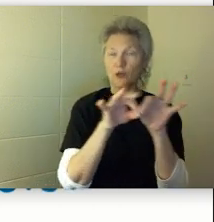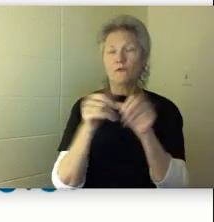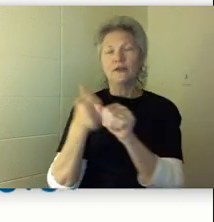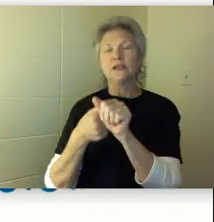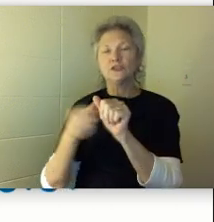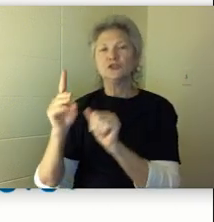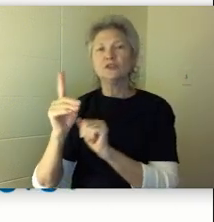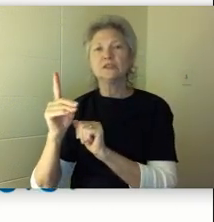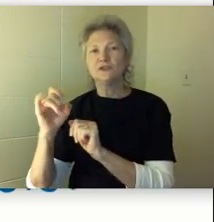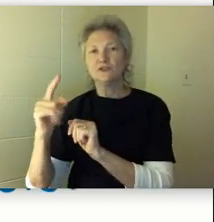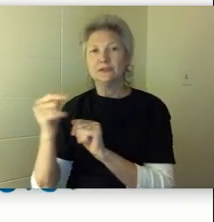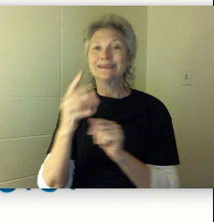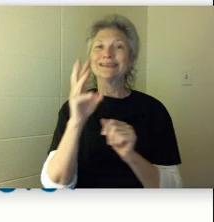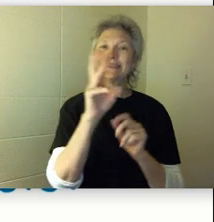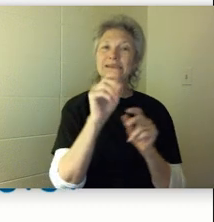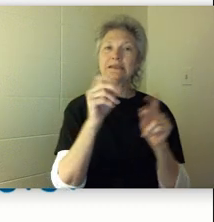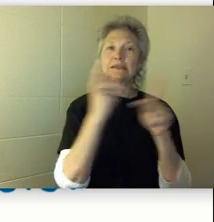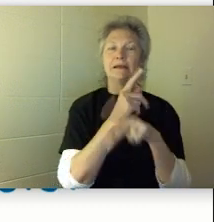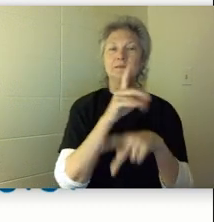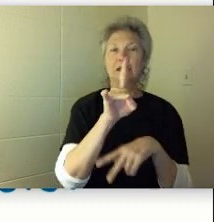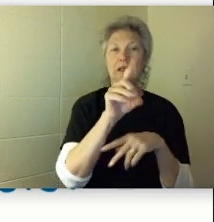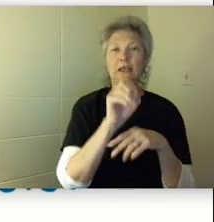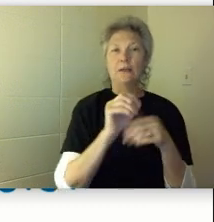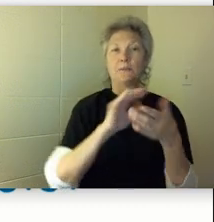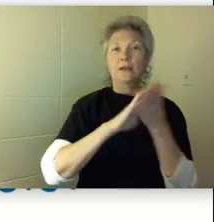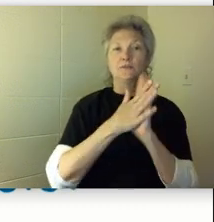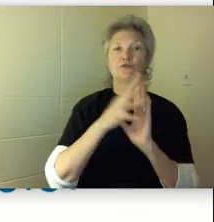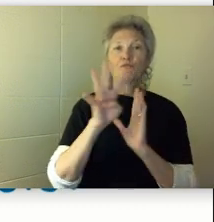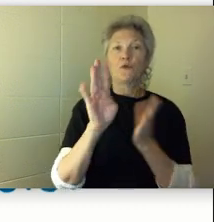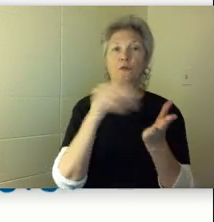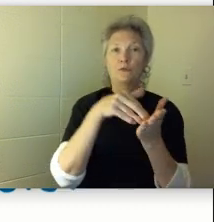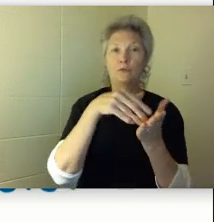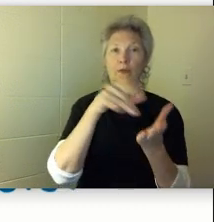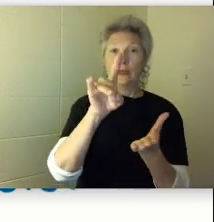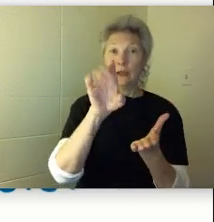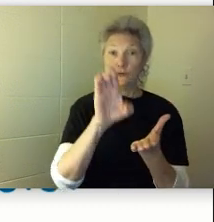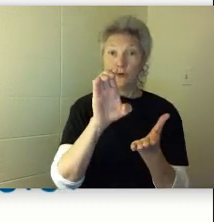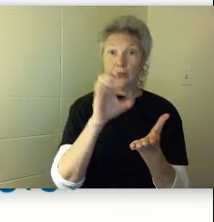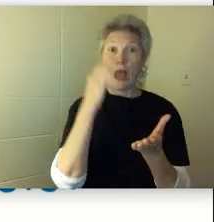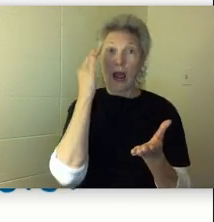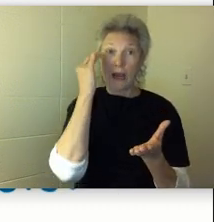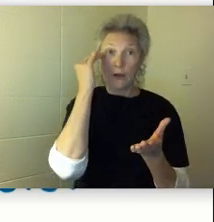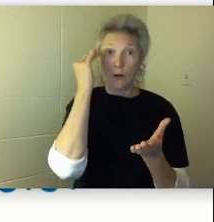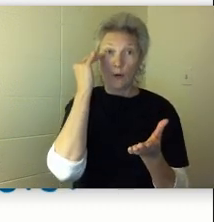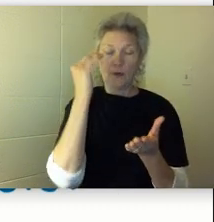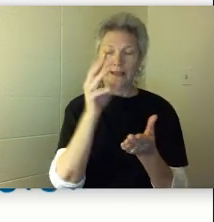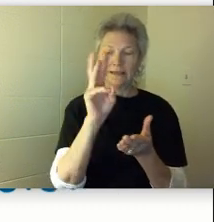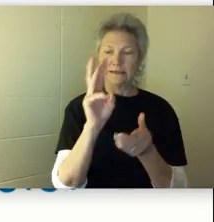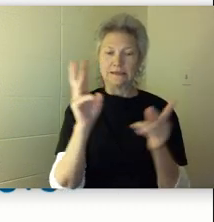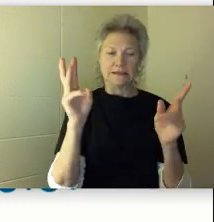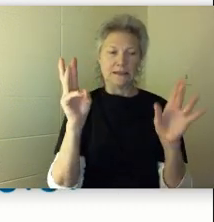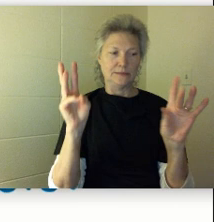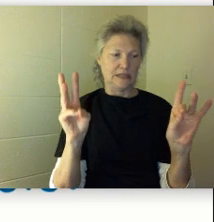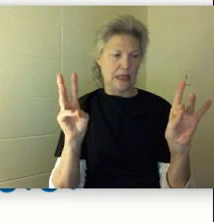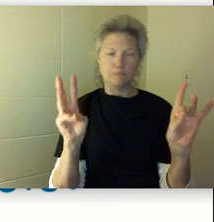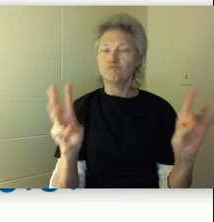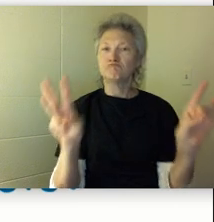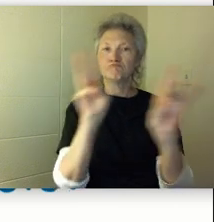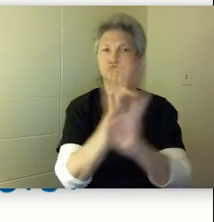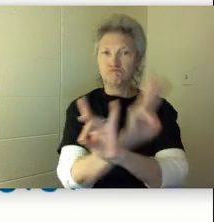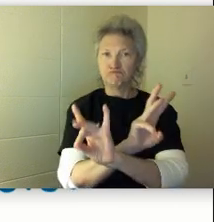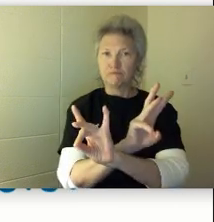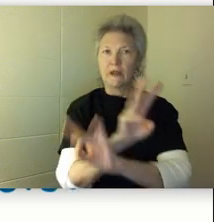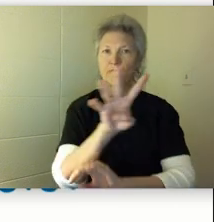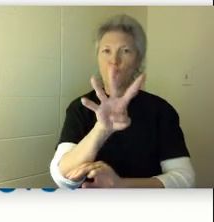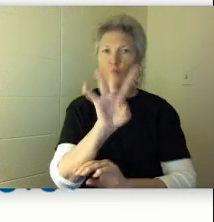60 times 80 becomes 4,800. I know that 6 times 8 is 48,